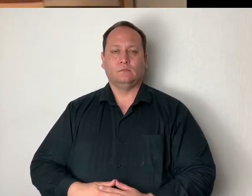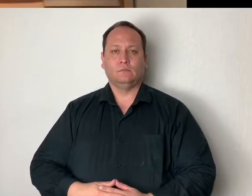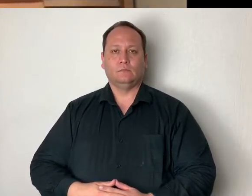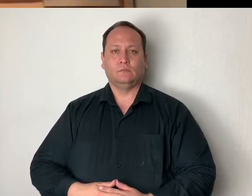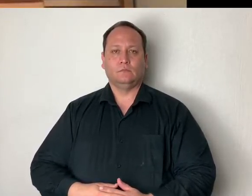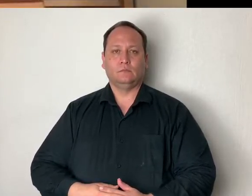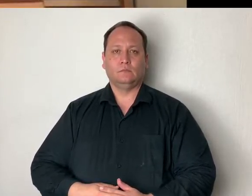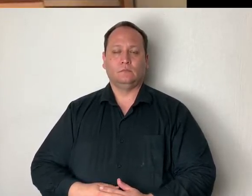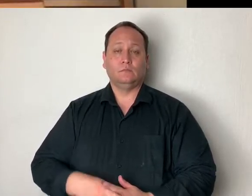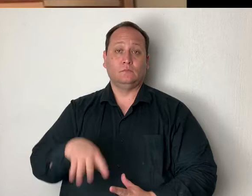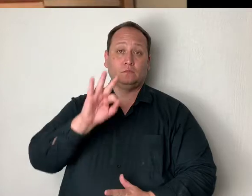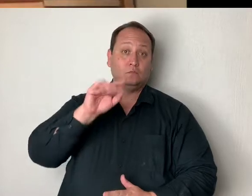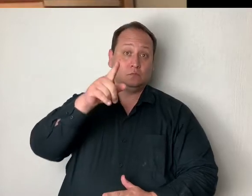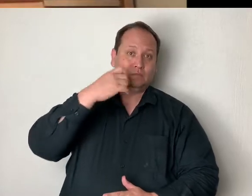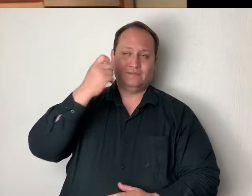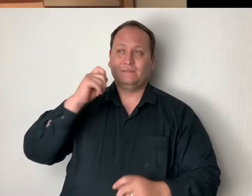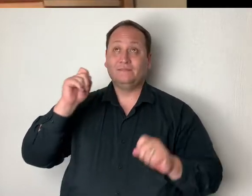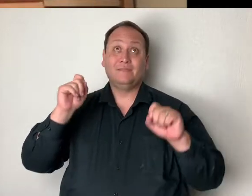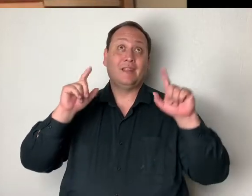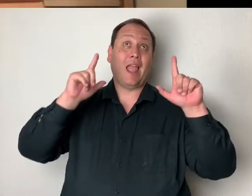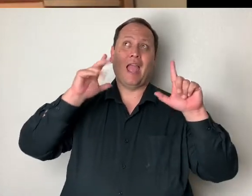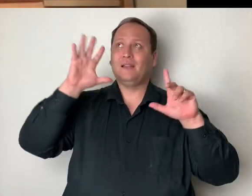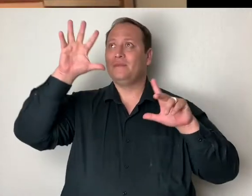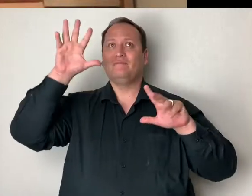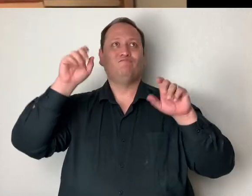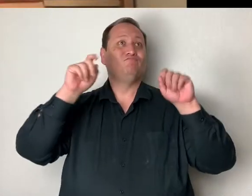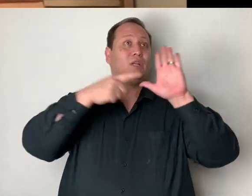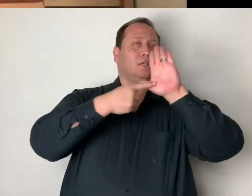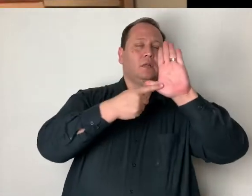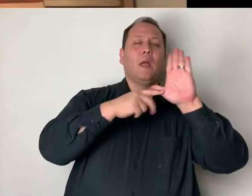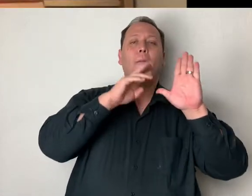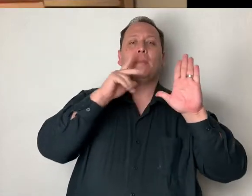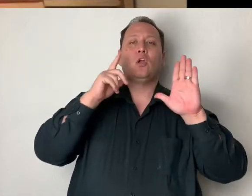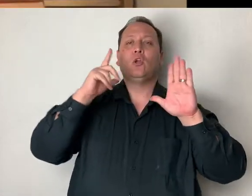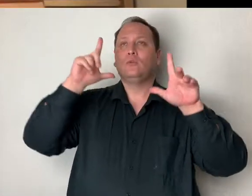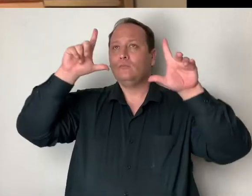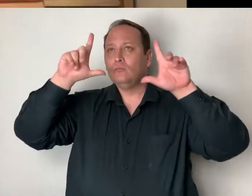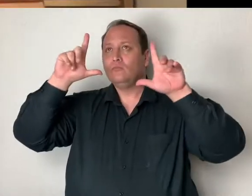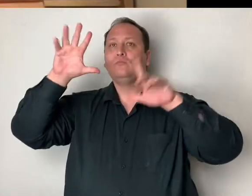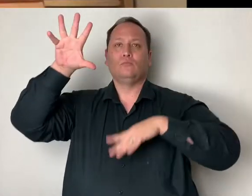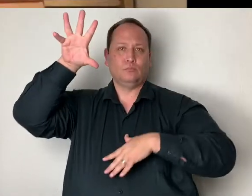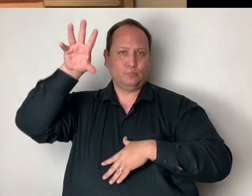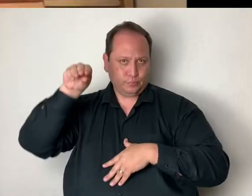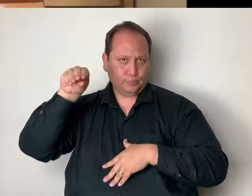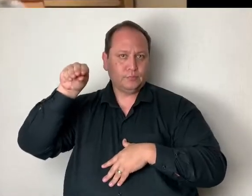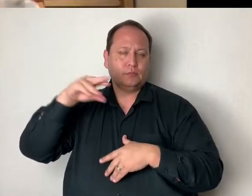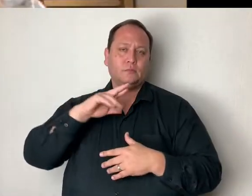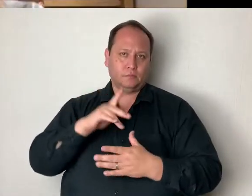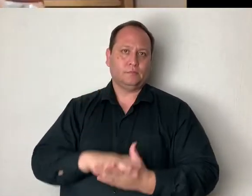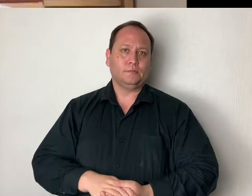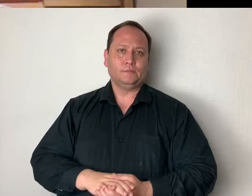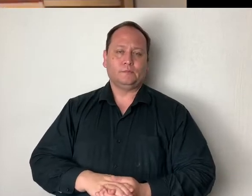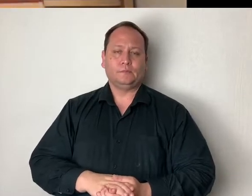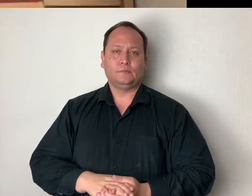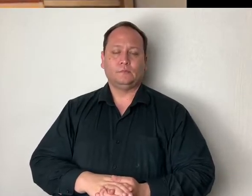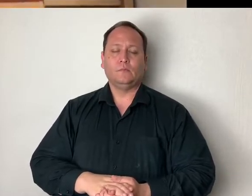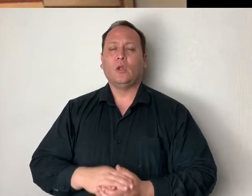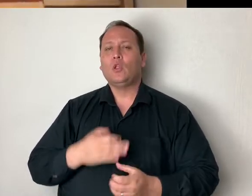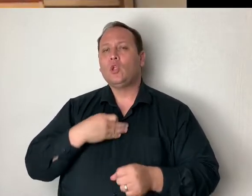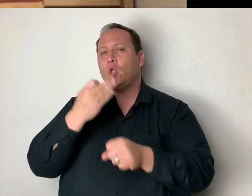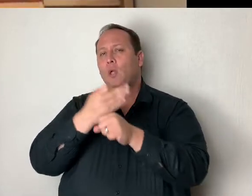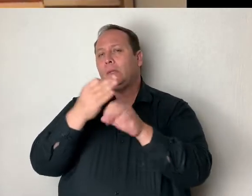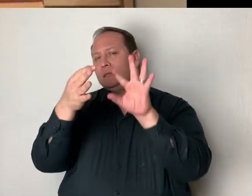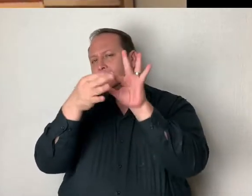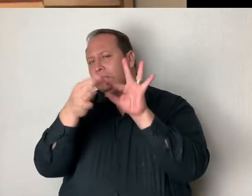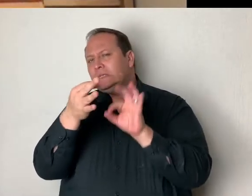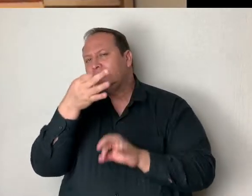salir en nuestra página, pueden cerrar, por supuesto, sus cámaras ahora. I'm going to just say a brief word of introduction